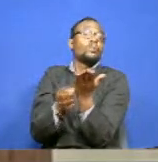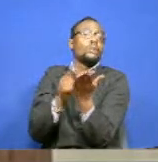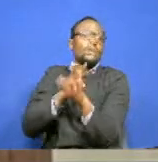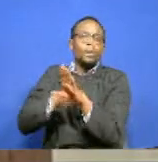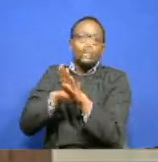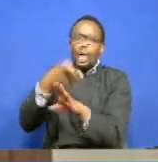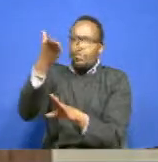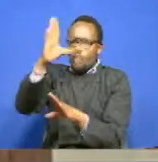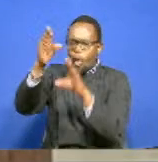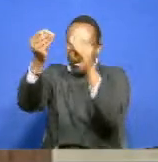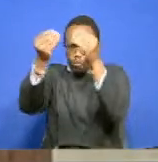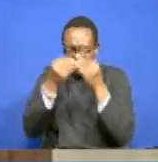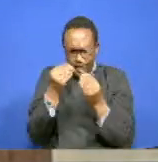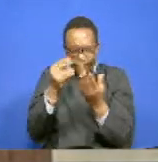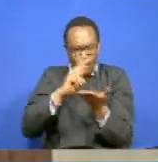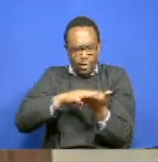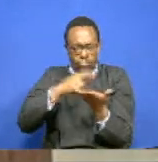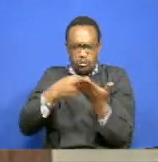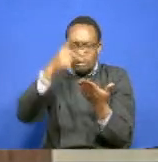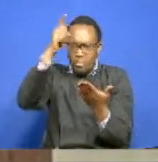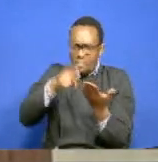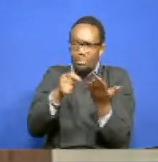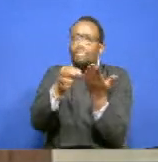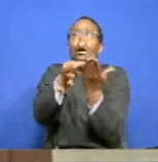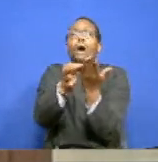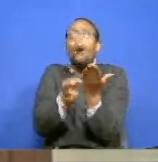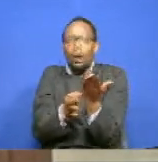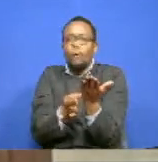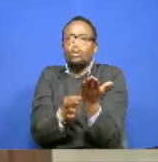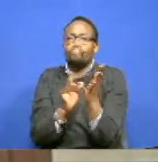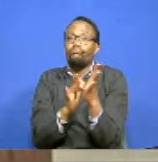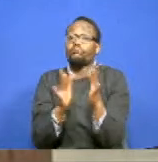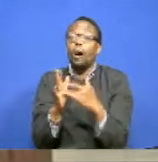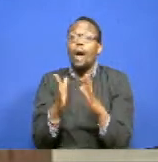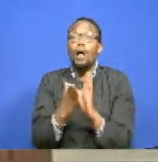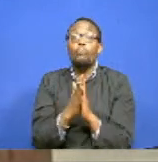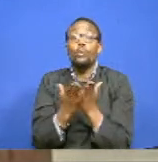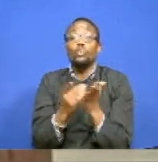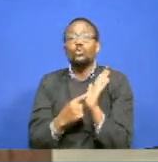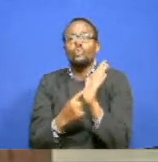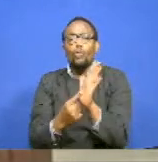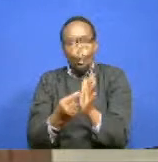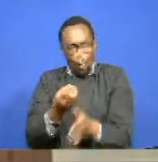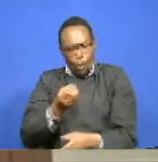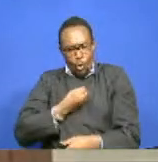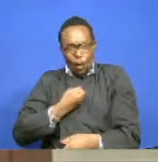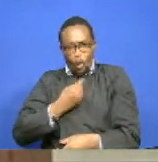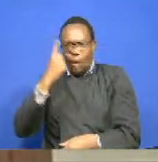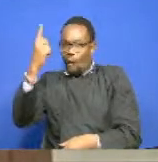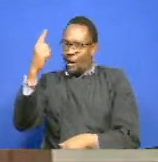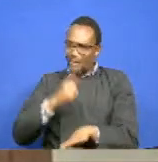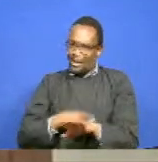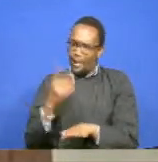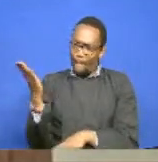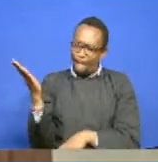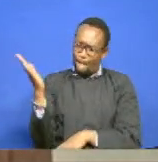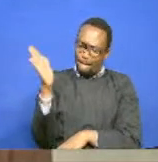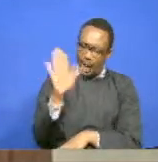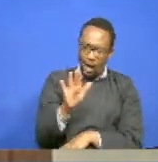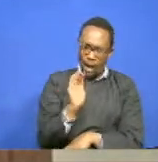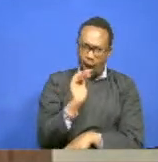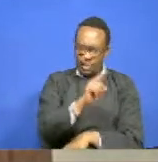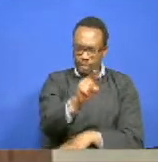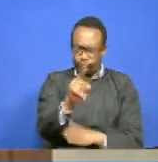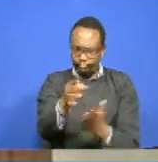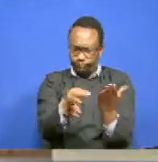resources. So the Bible speaks that the owner of the talents will one day come and demand